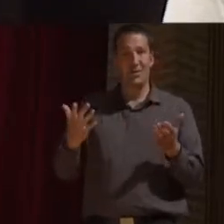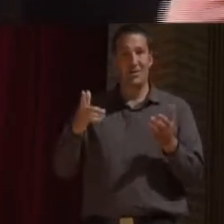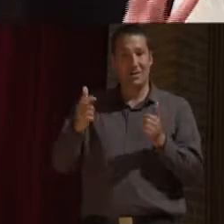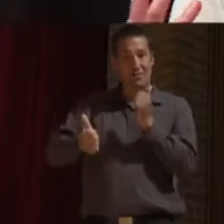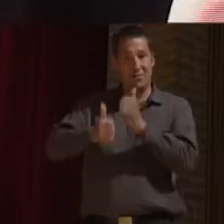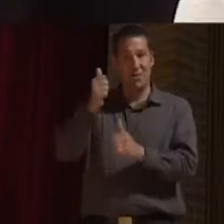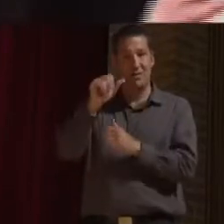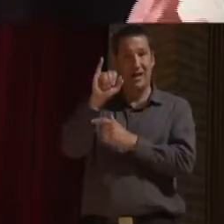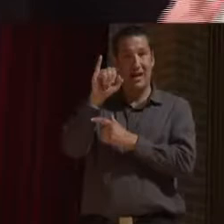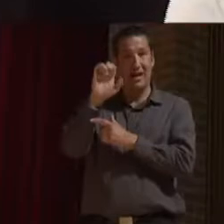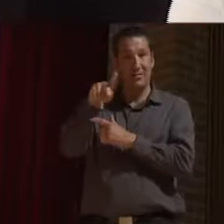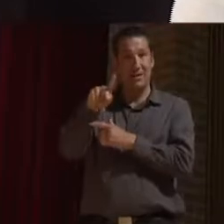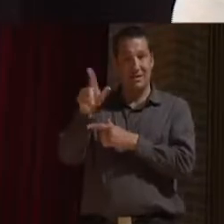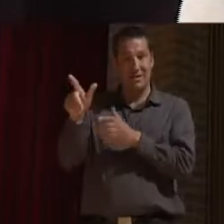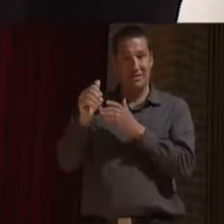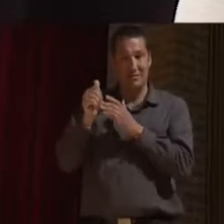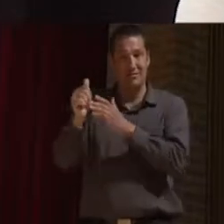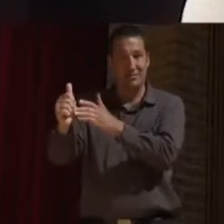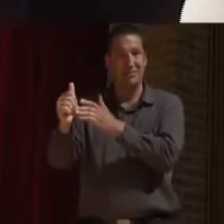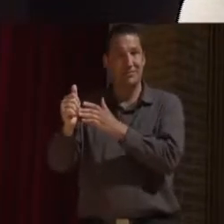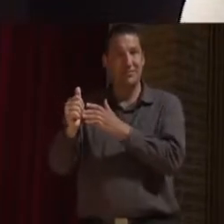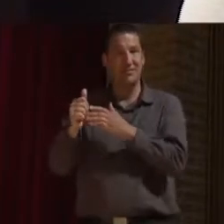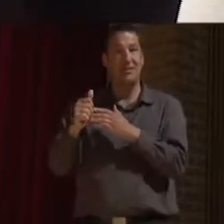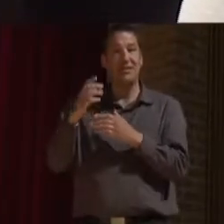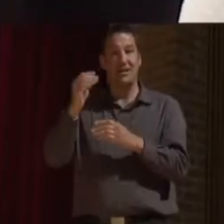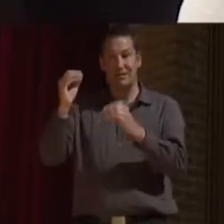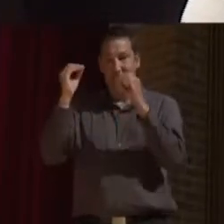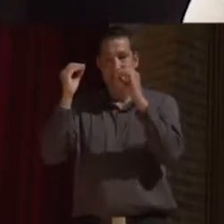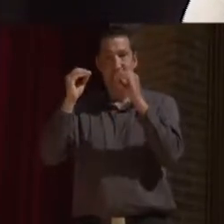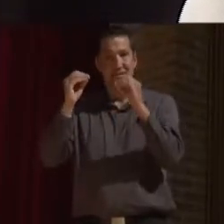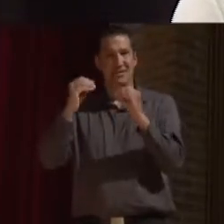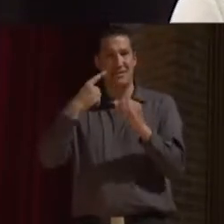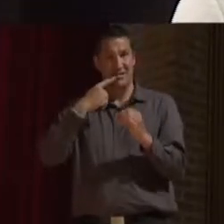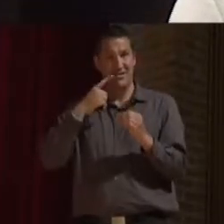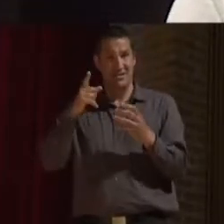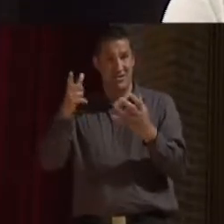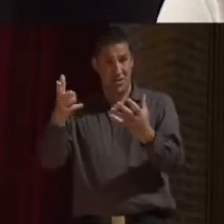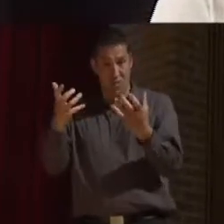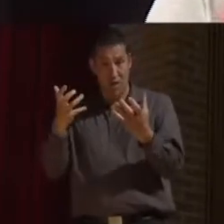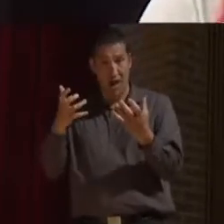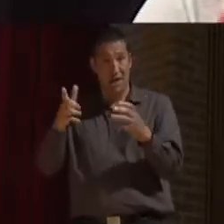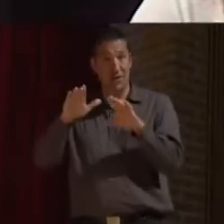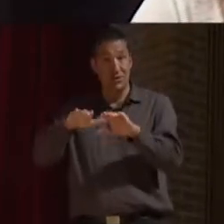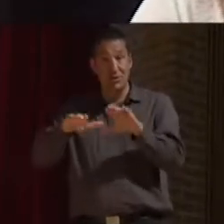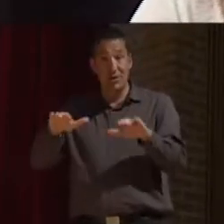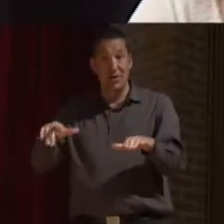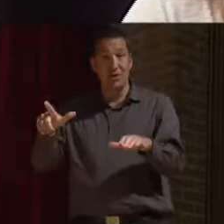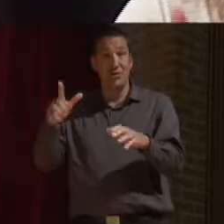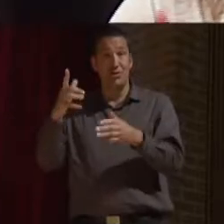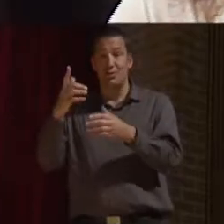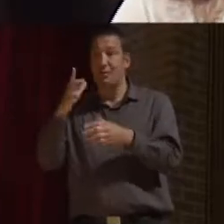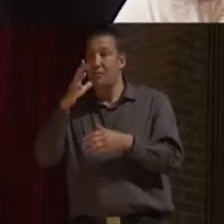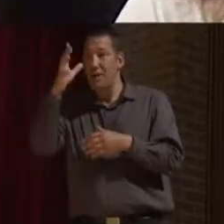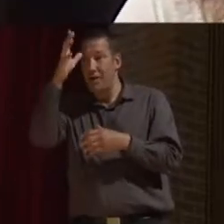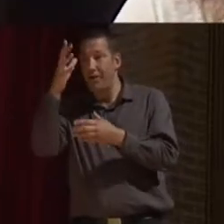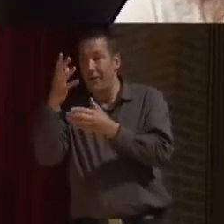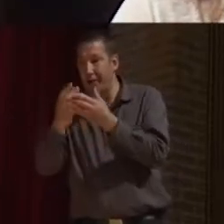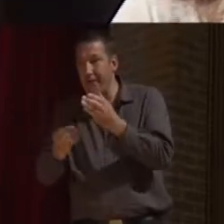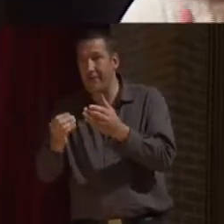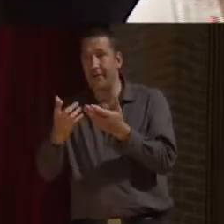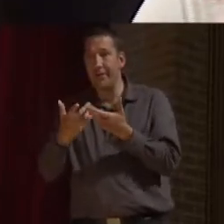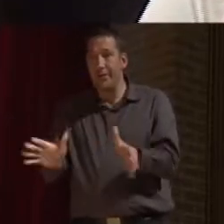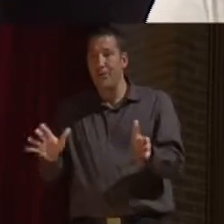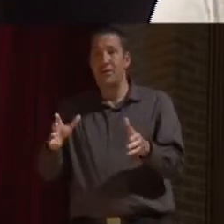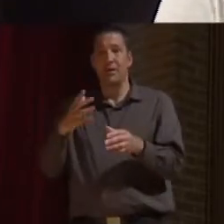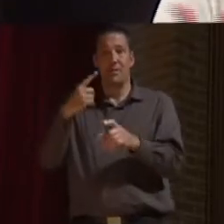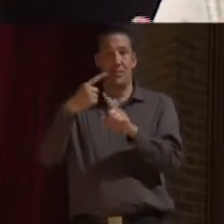IEPs, because she taught the upper grades, she said, you don't ever want your child to lose their parents and their home and their life all in the same